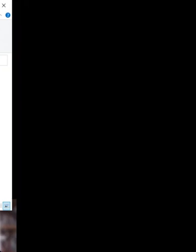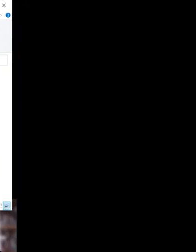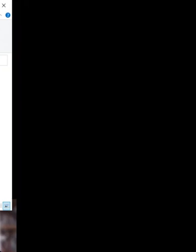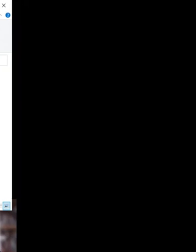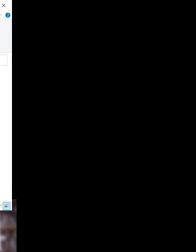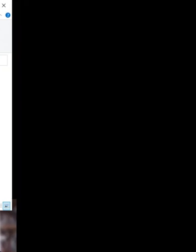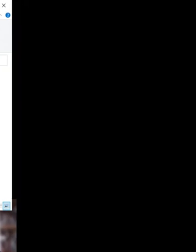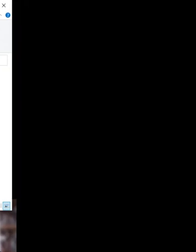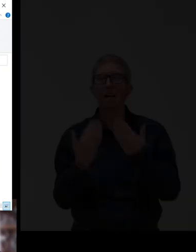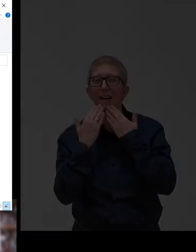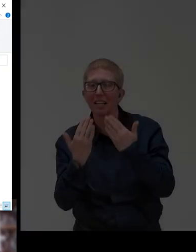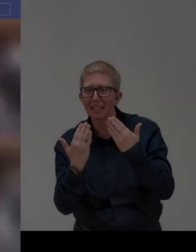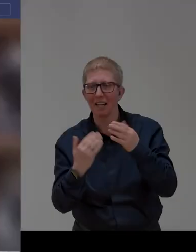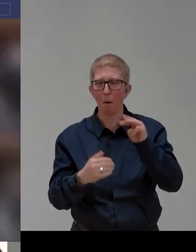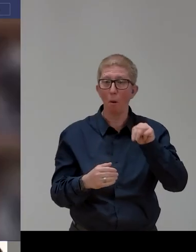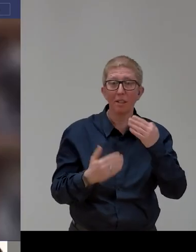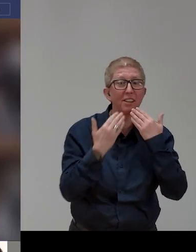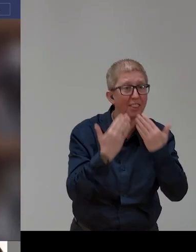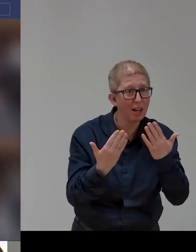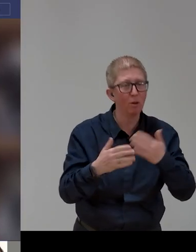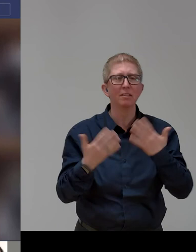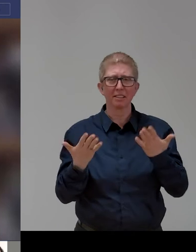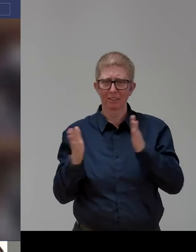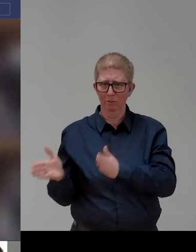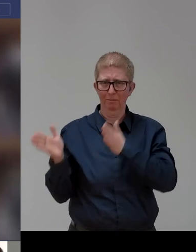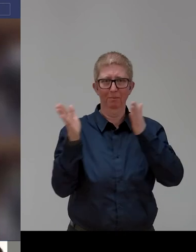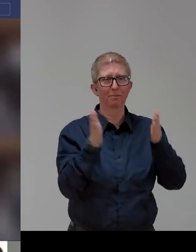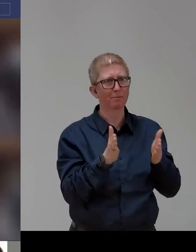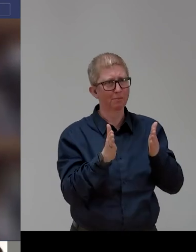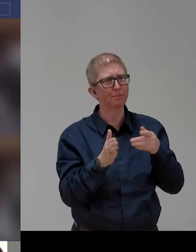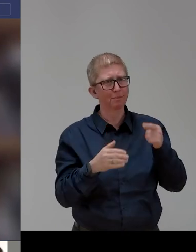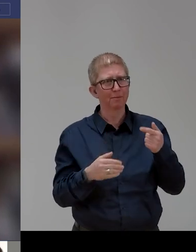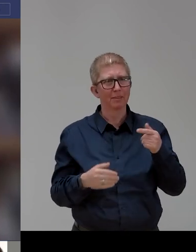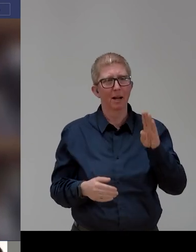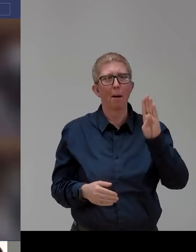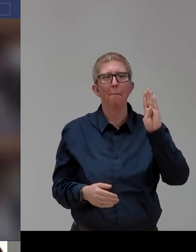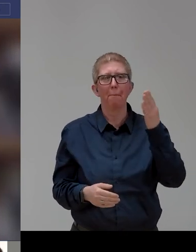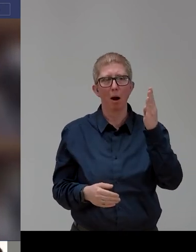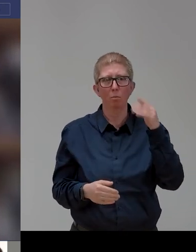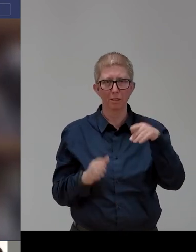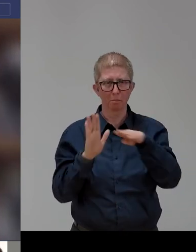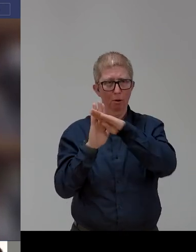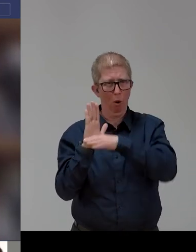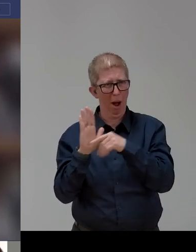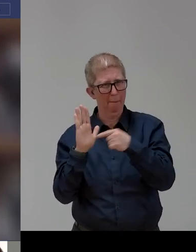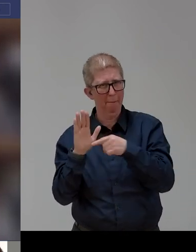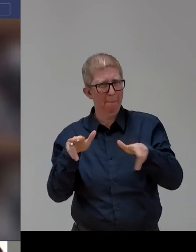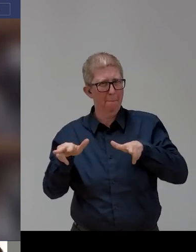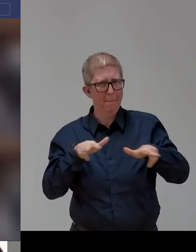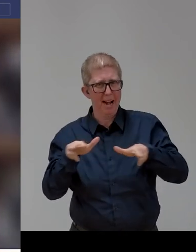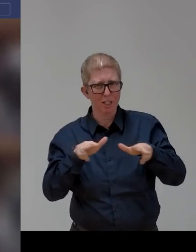Let me introduce you now to Paloma Cid, Program Manager of Fundacion 11. Paloma will present us the